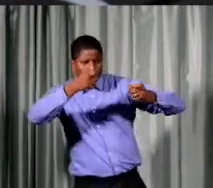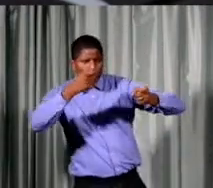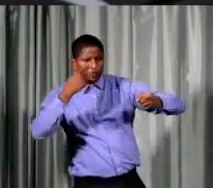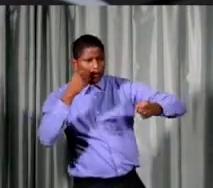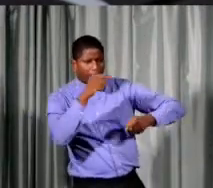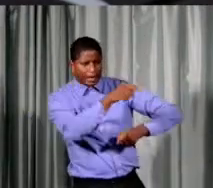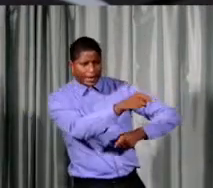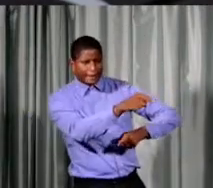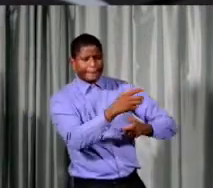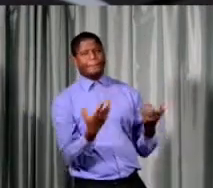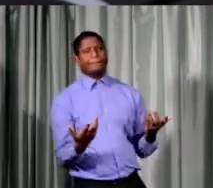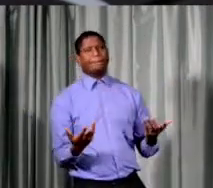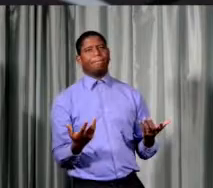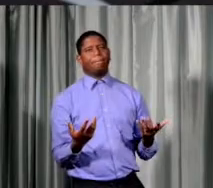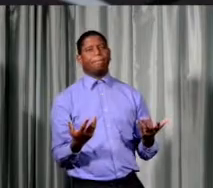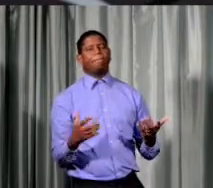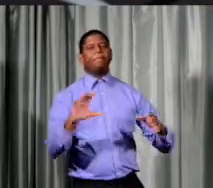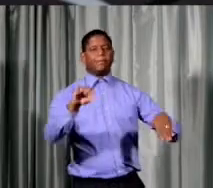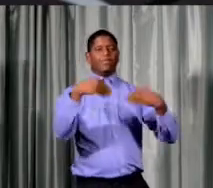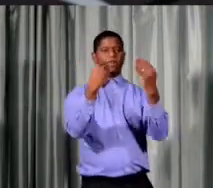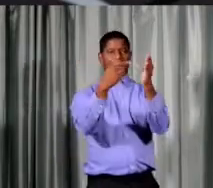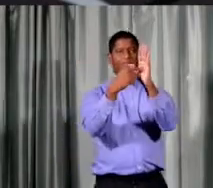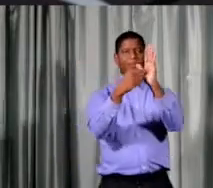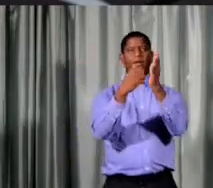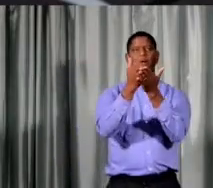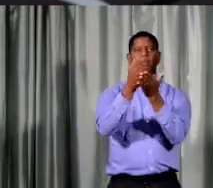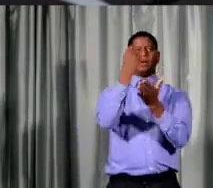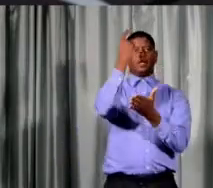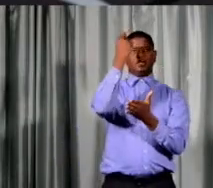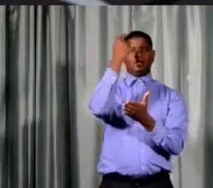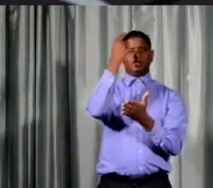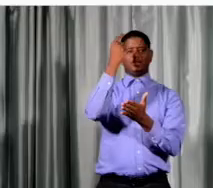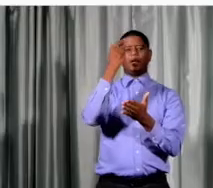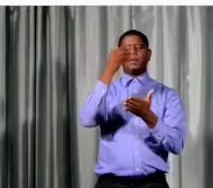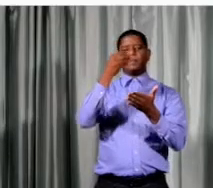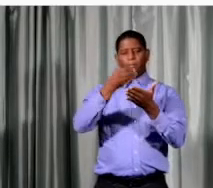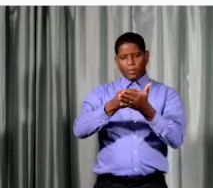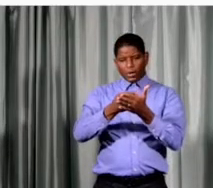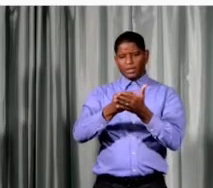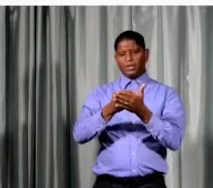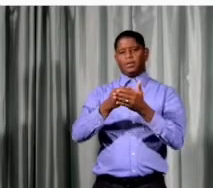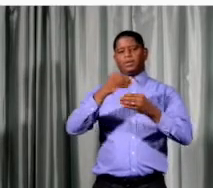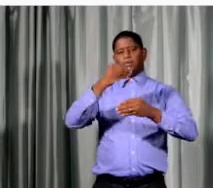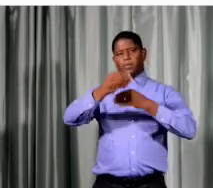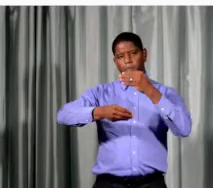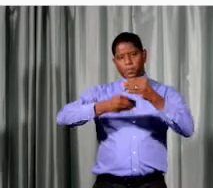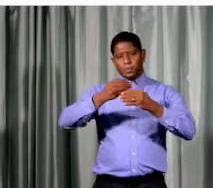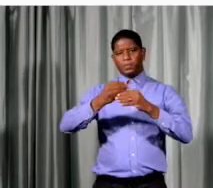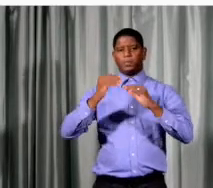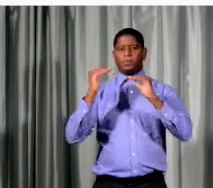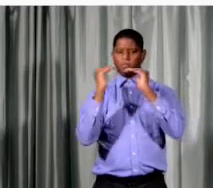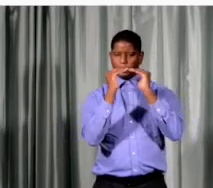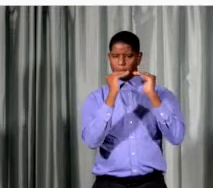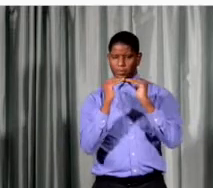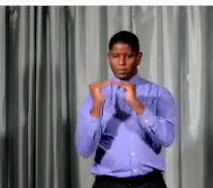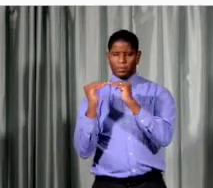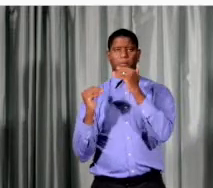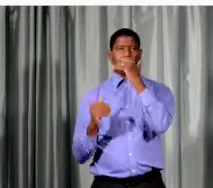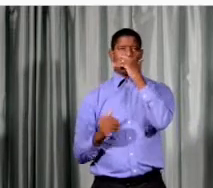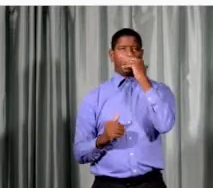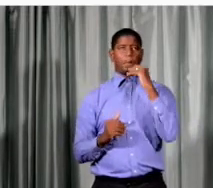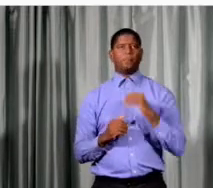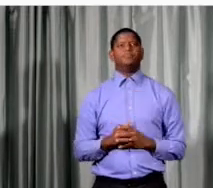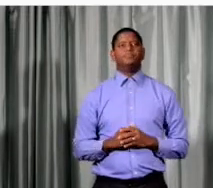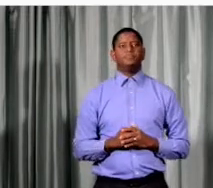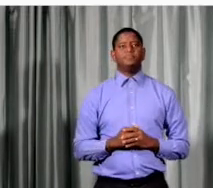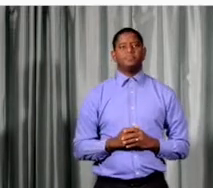example for those who do not do it of a cash budget. It is straightforward. Let's